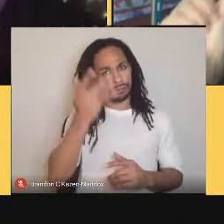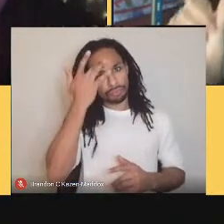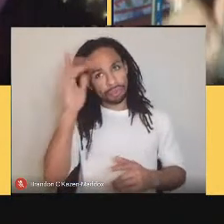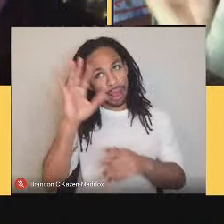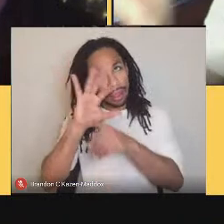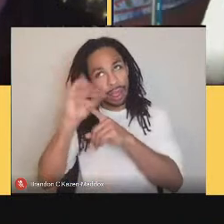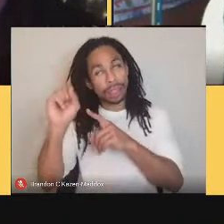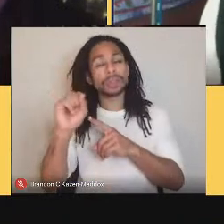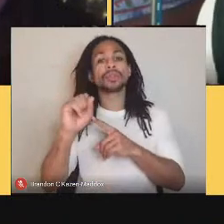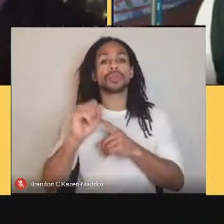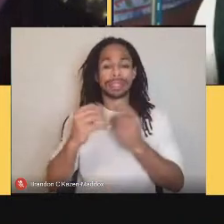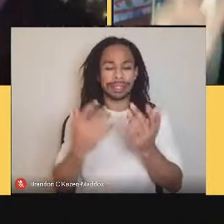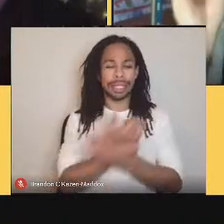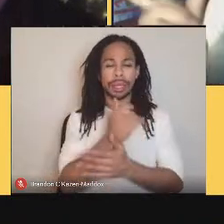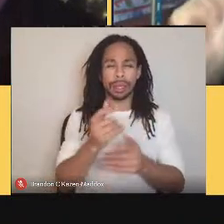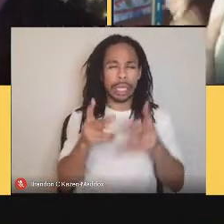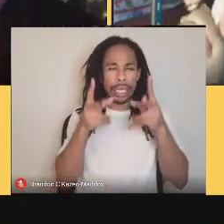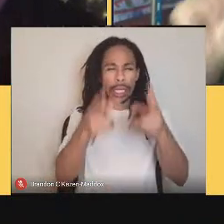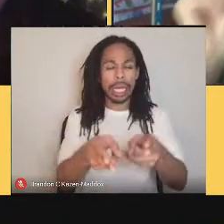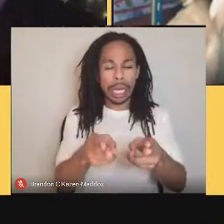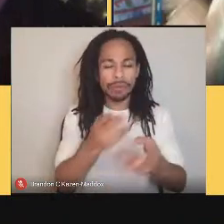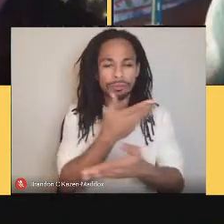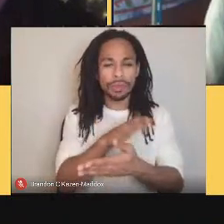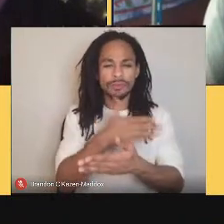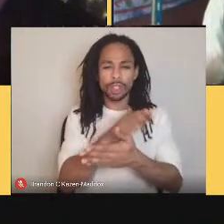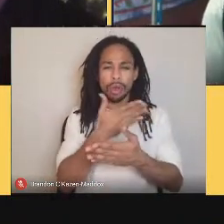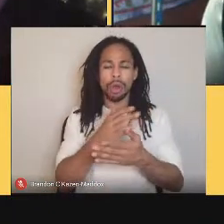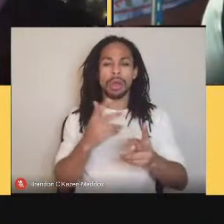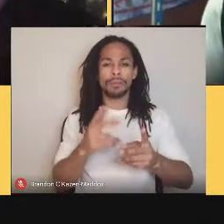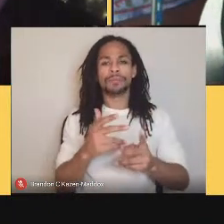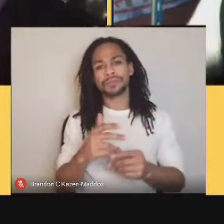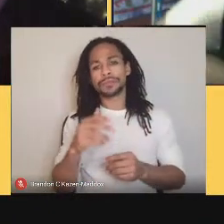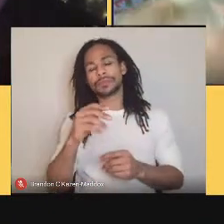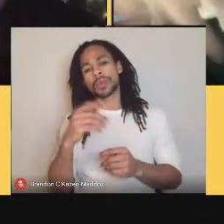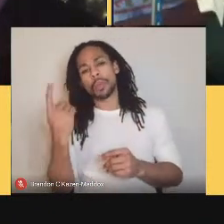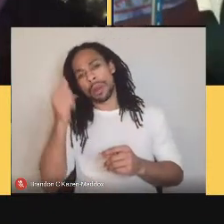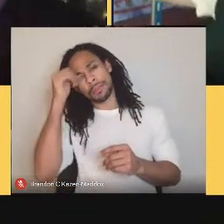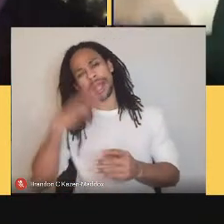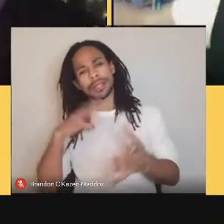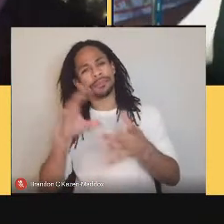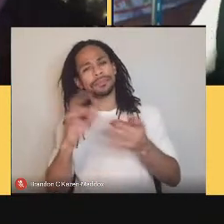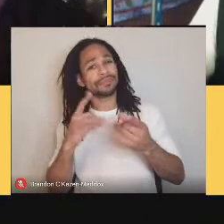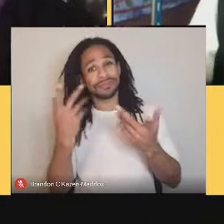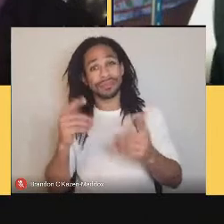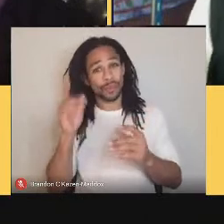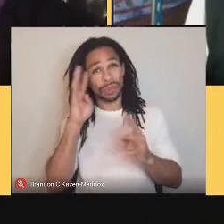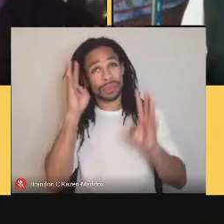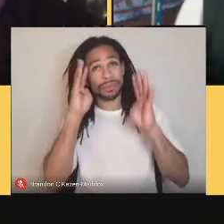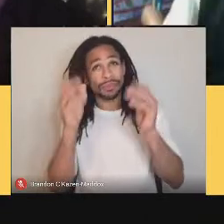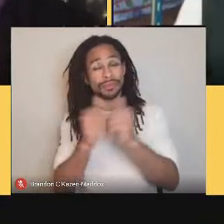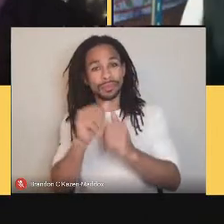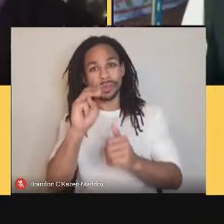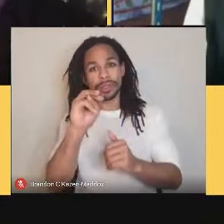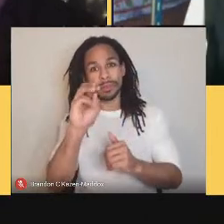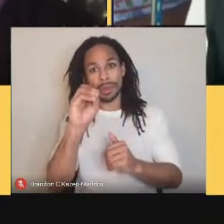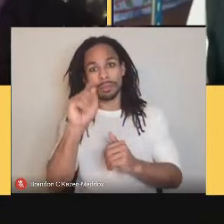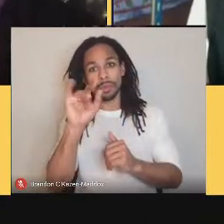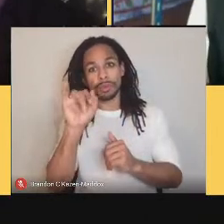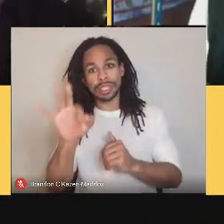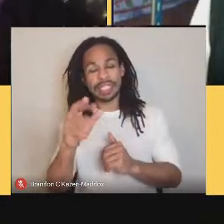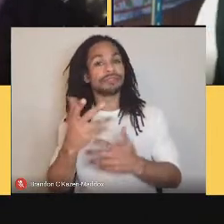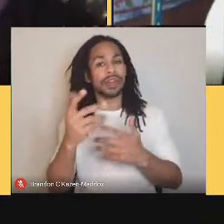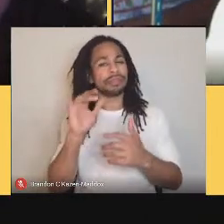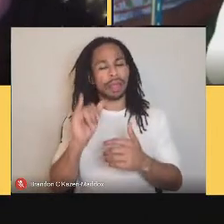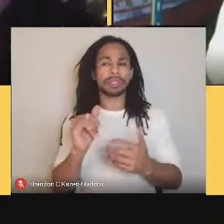of an idea. James Horner even said, coming up with the motif isn't the hard part. It's surrounding it, everything around it that gives it the